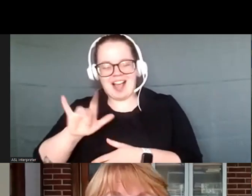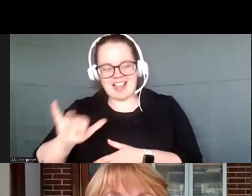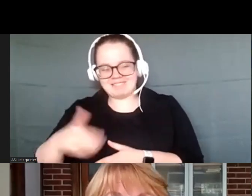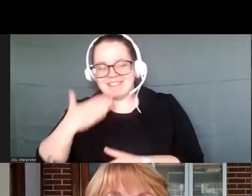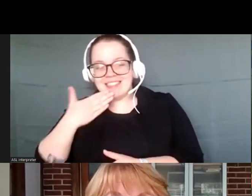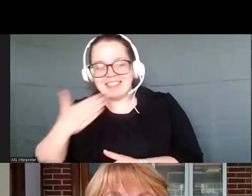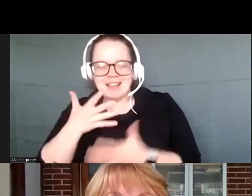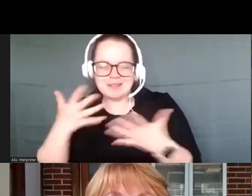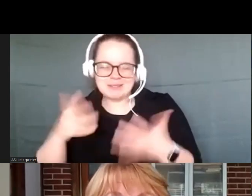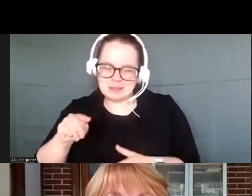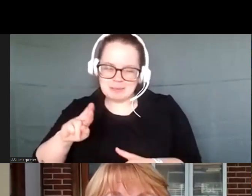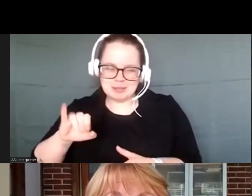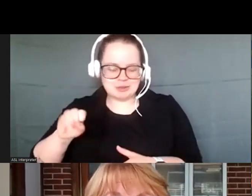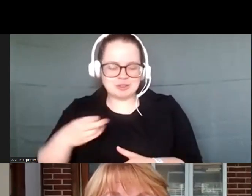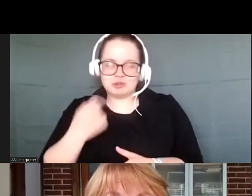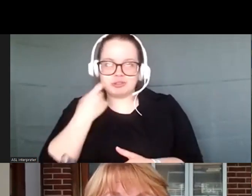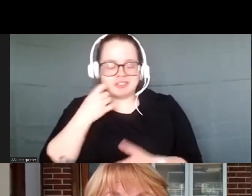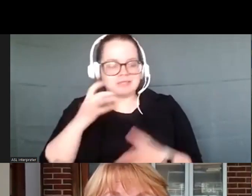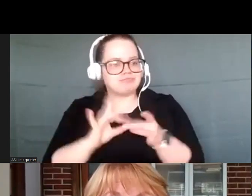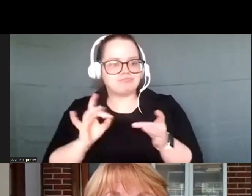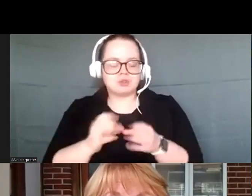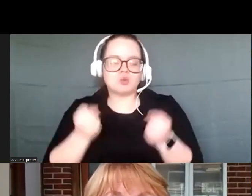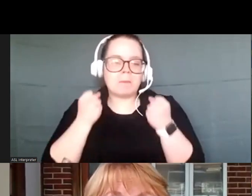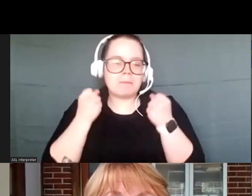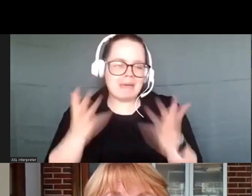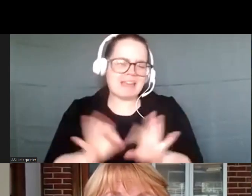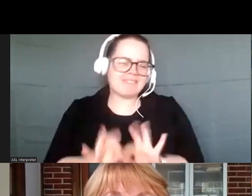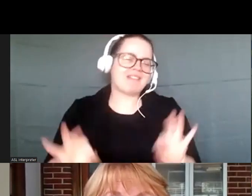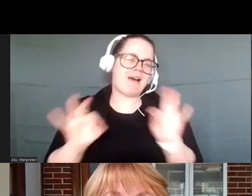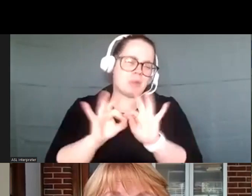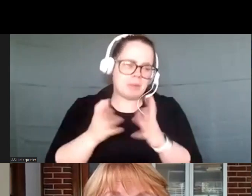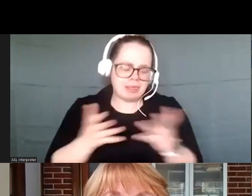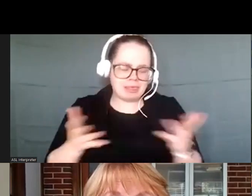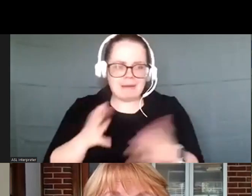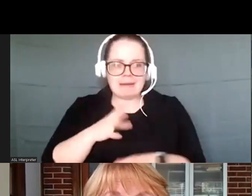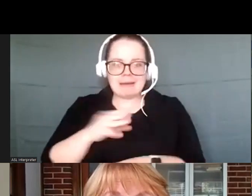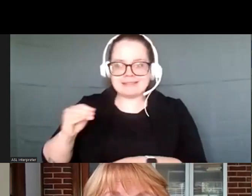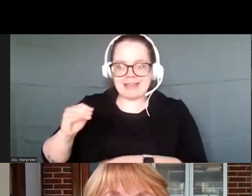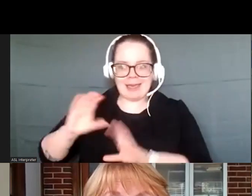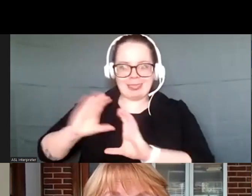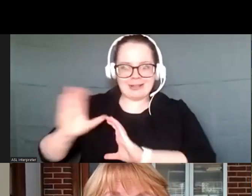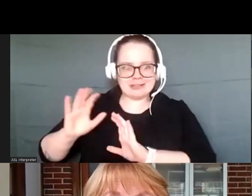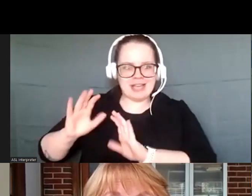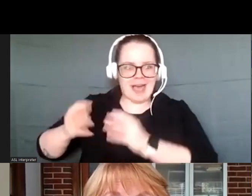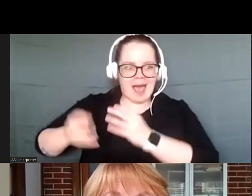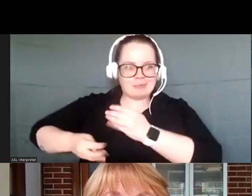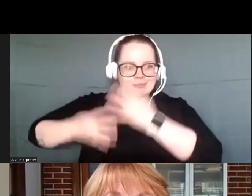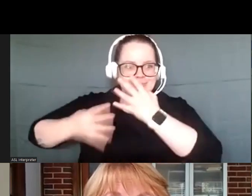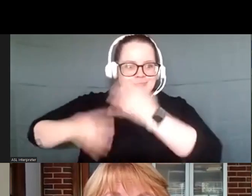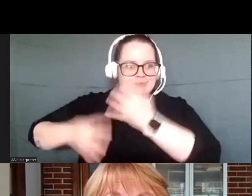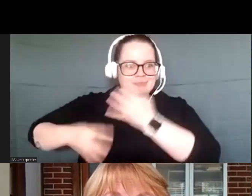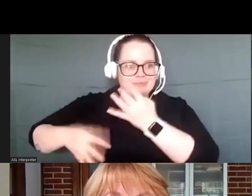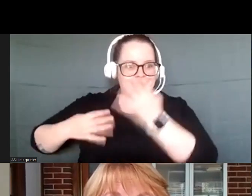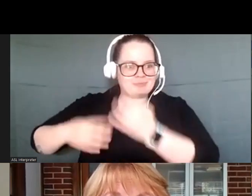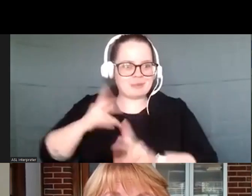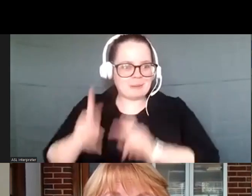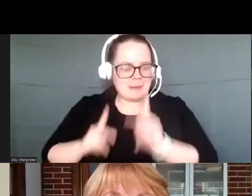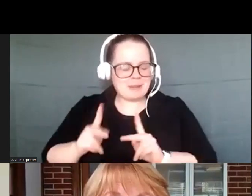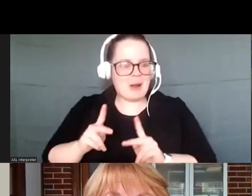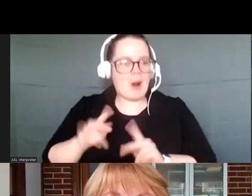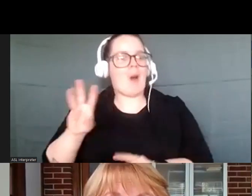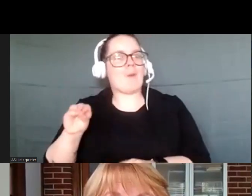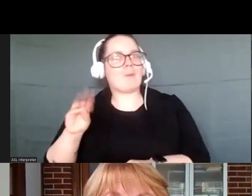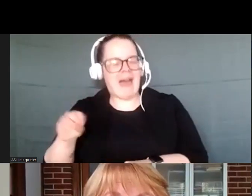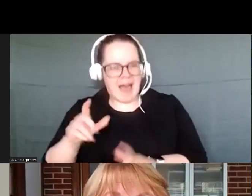you just said so many valuable things, and the chat thread, people are just like, wow, this is such valuable information. And I couldn't agree